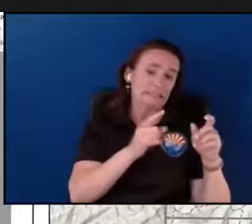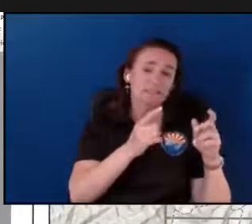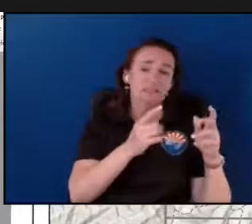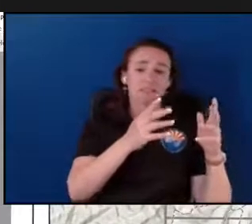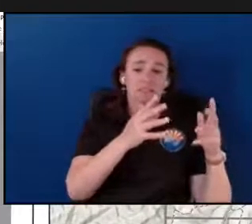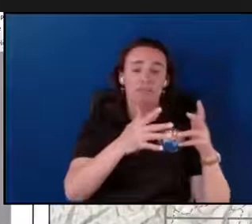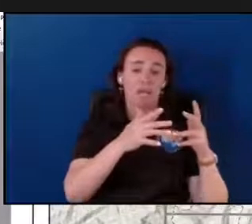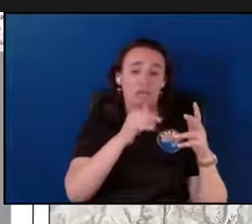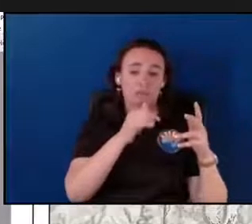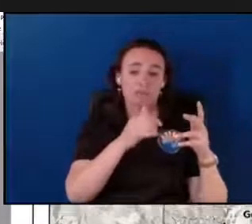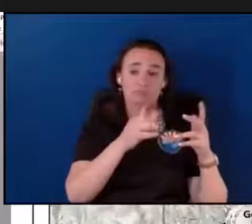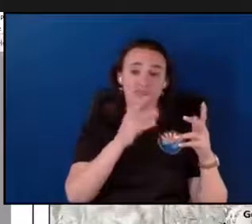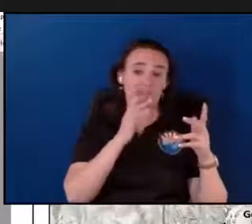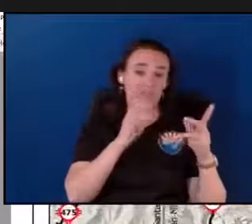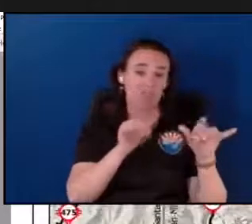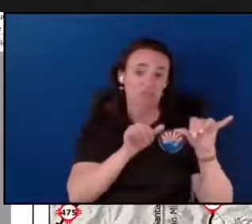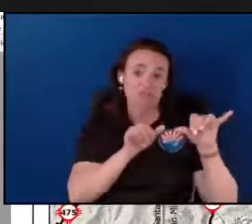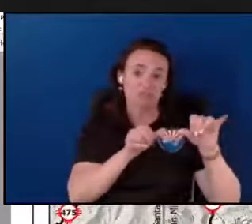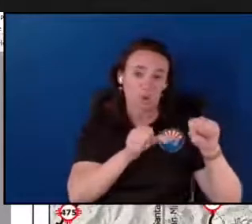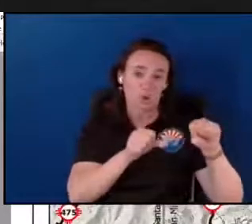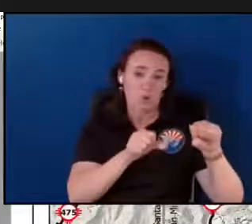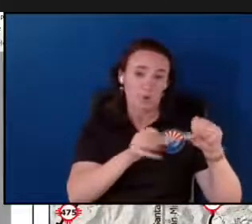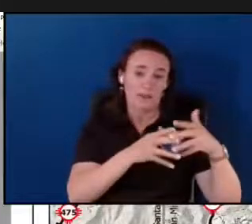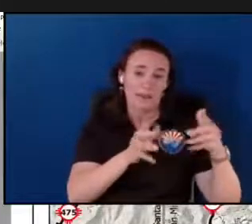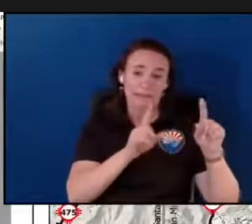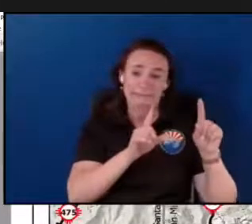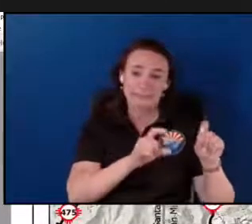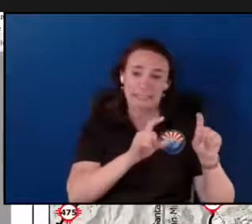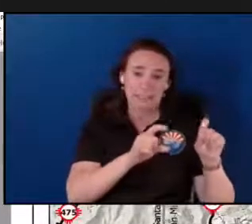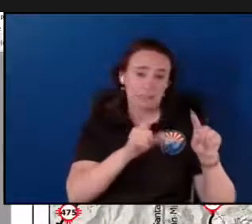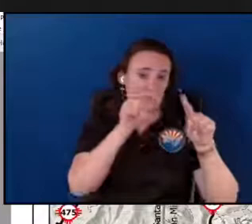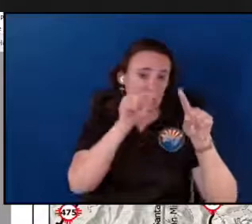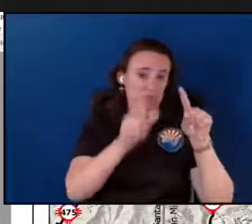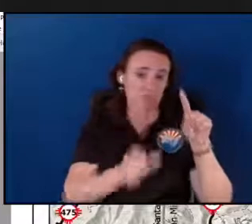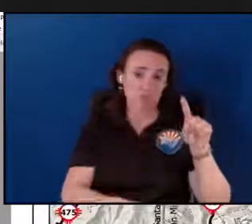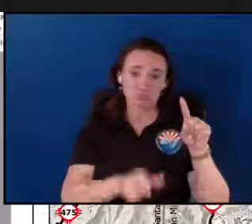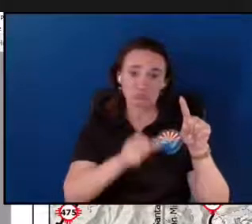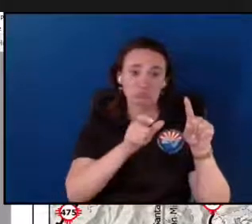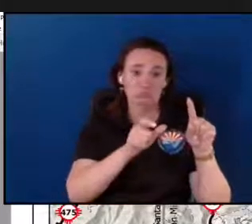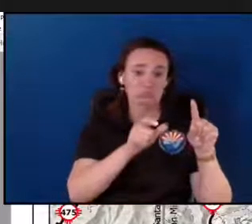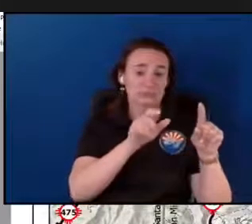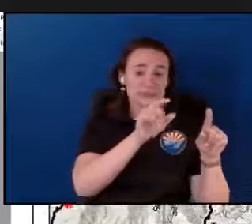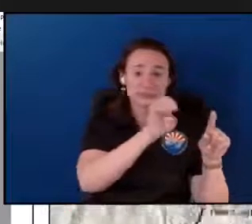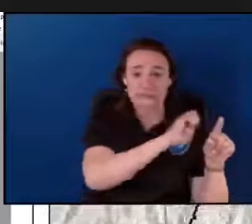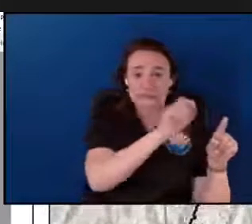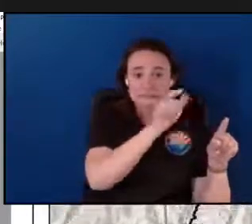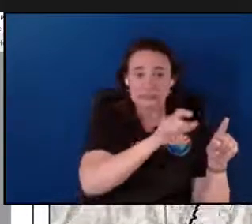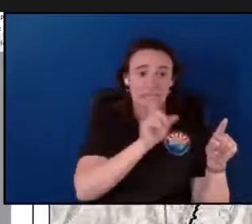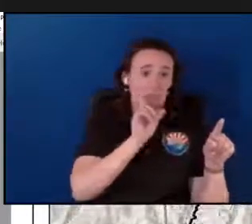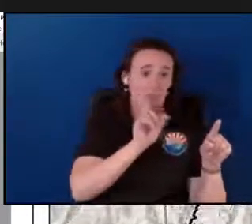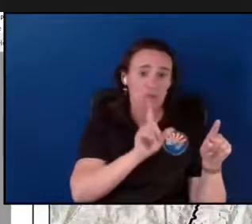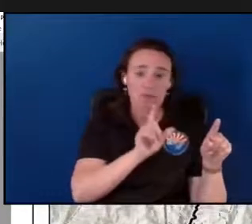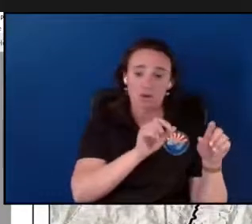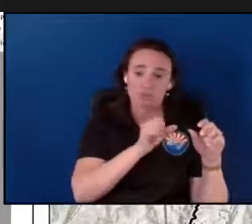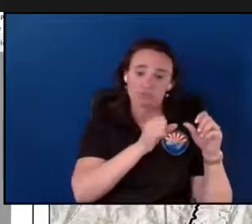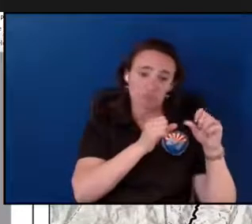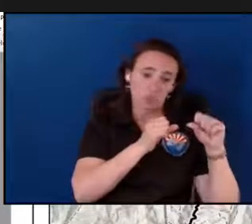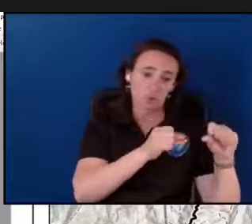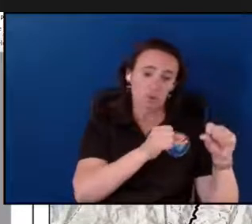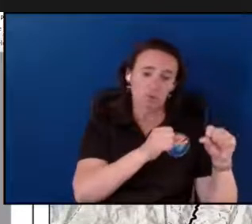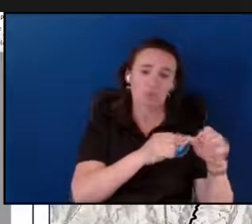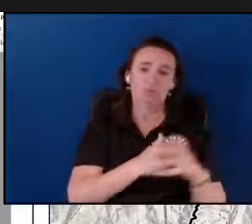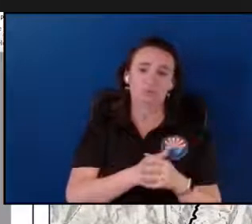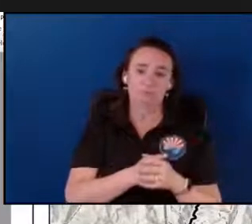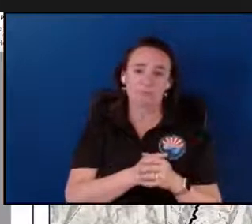not anticipating any issues down the entire east side. I think that's going to hold strong, and that brings us back to where we started on the